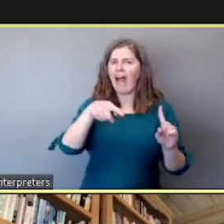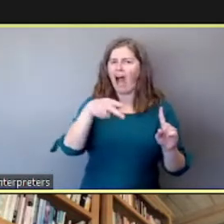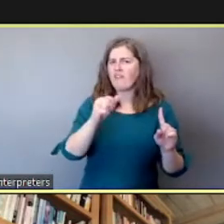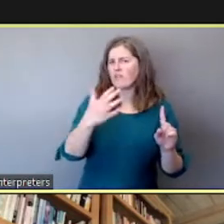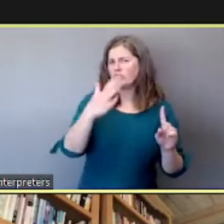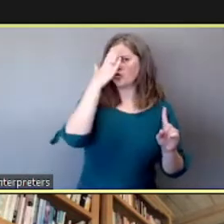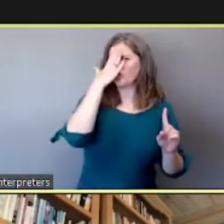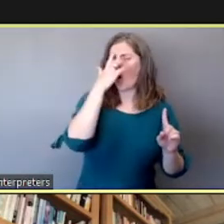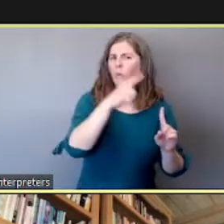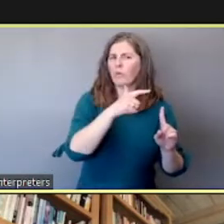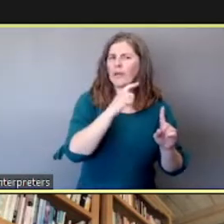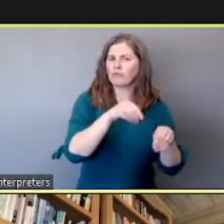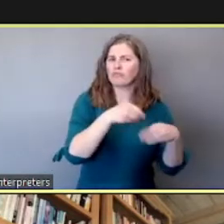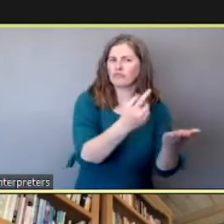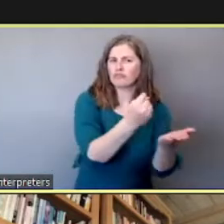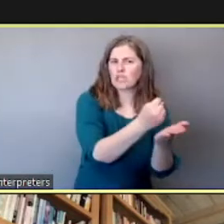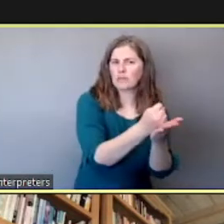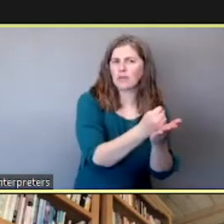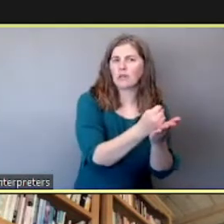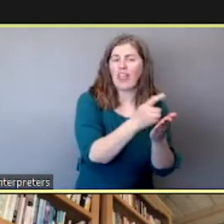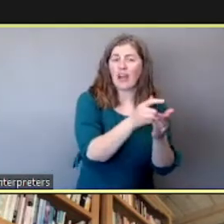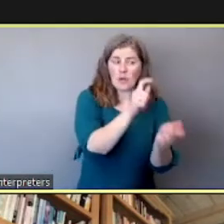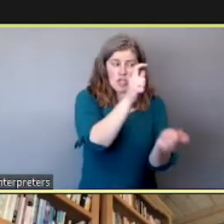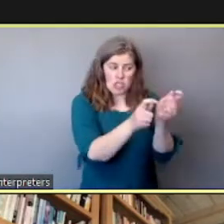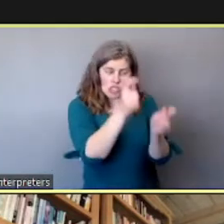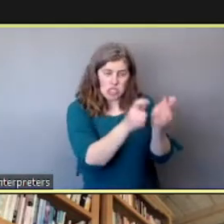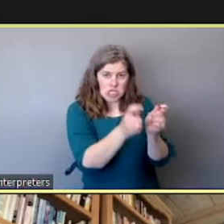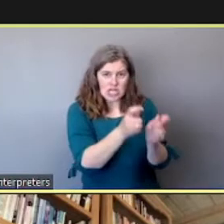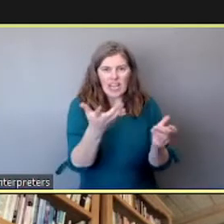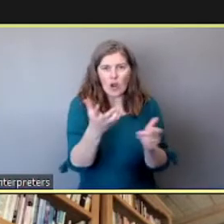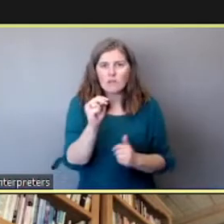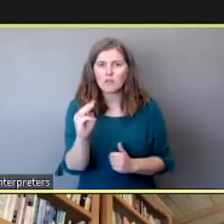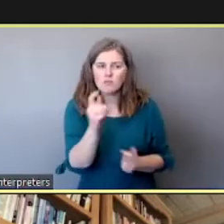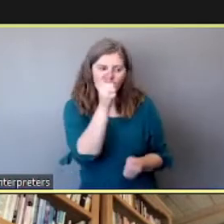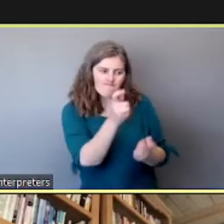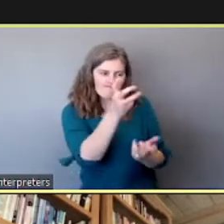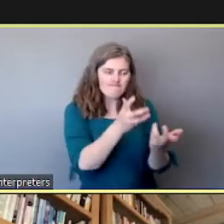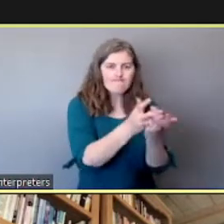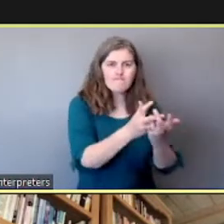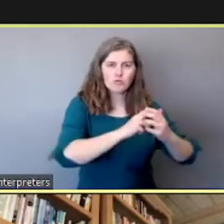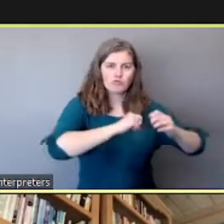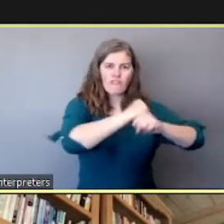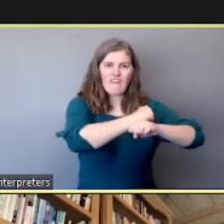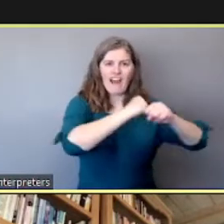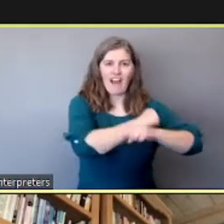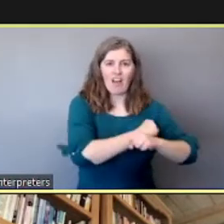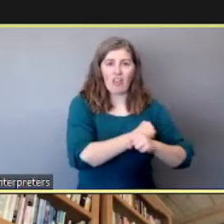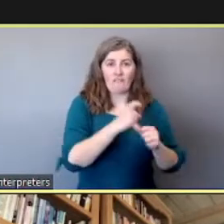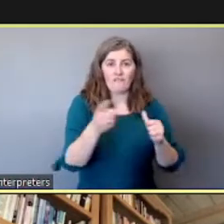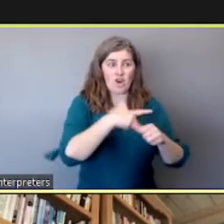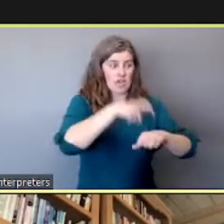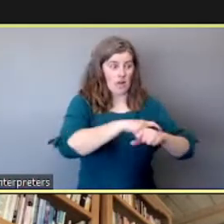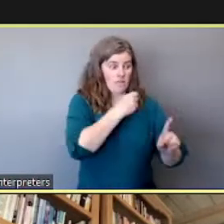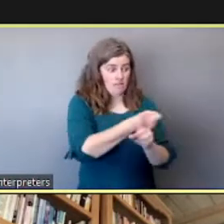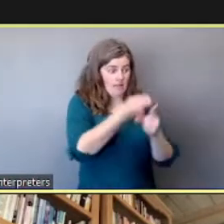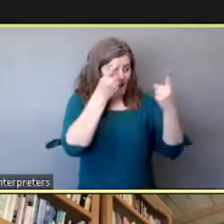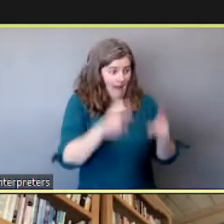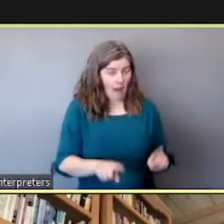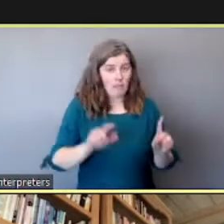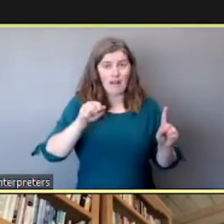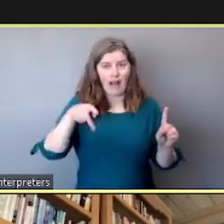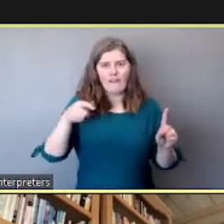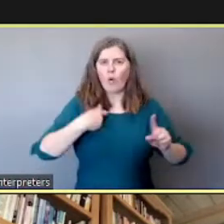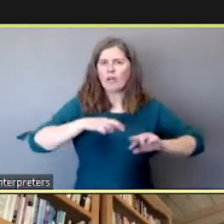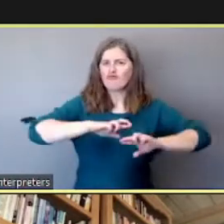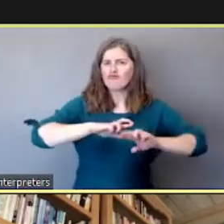advance, and we actually changed the whole treatment regimen in New Mexico like the day we got the first case. And so we had that covered, and